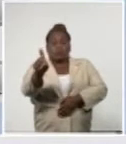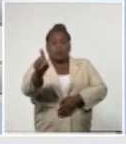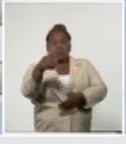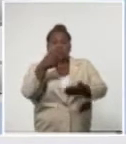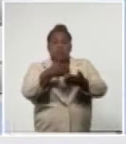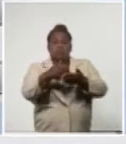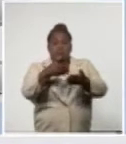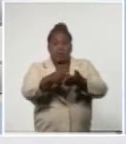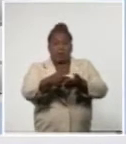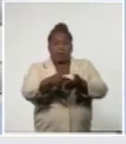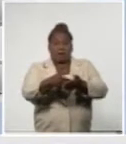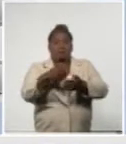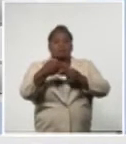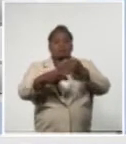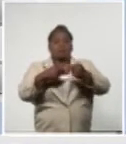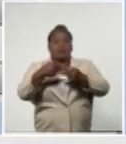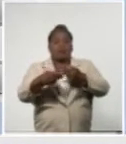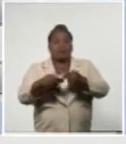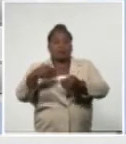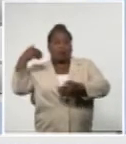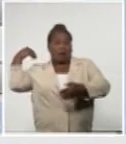159,571 samples,